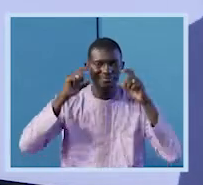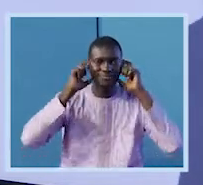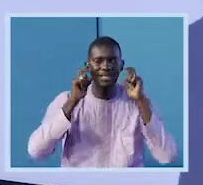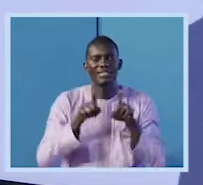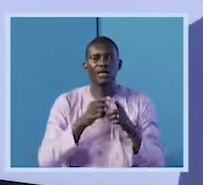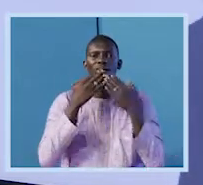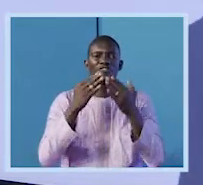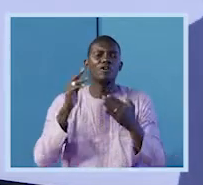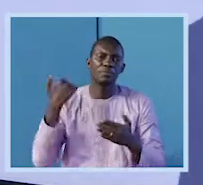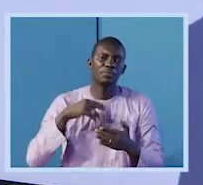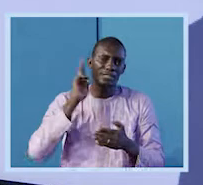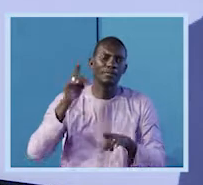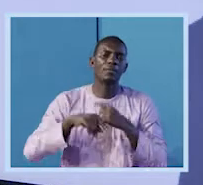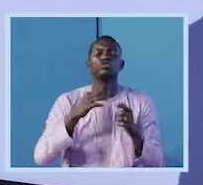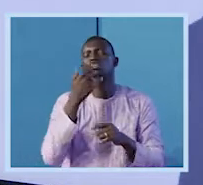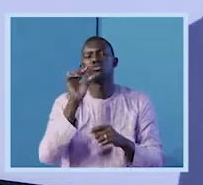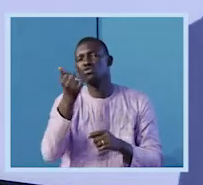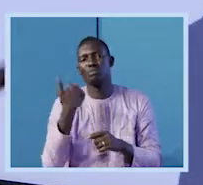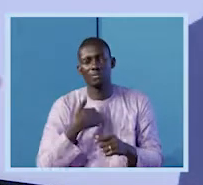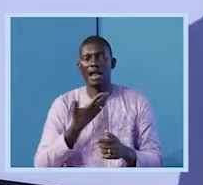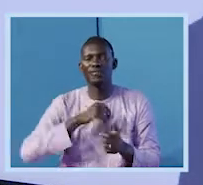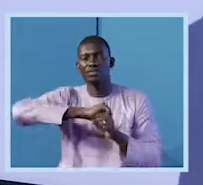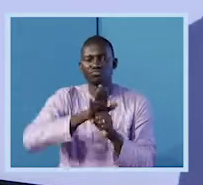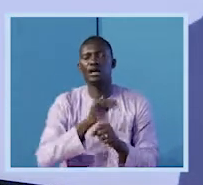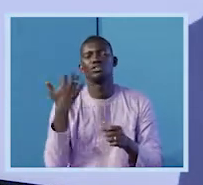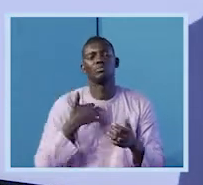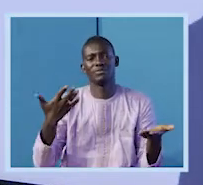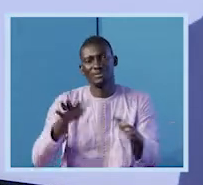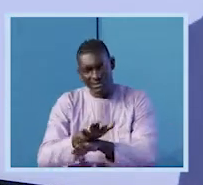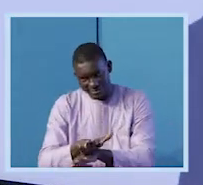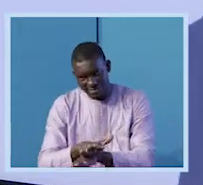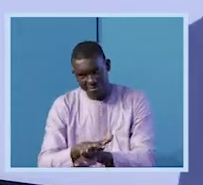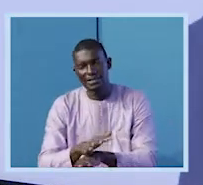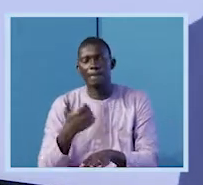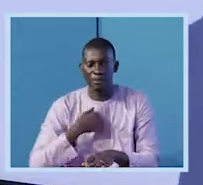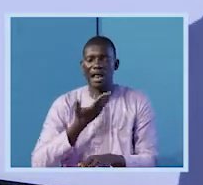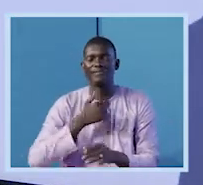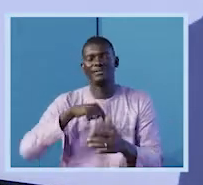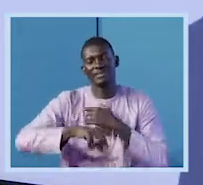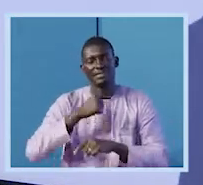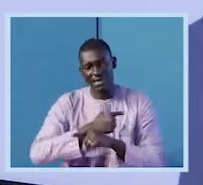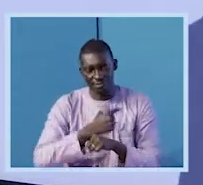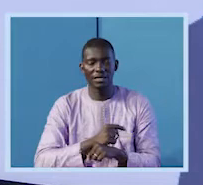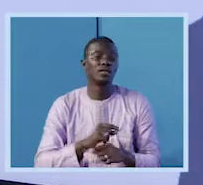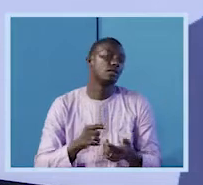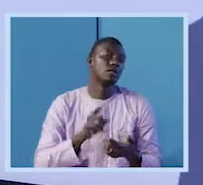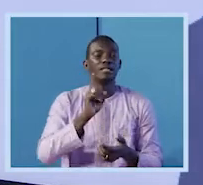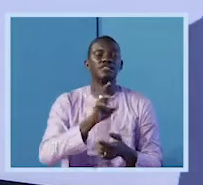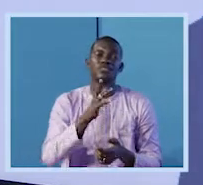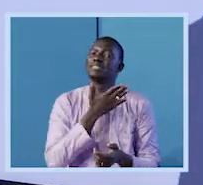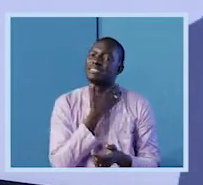of some of the registered cases that the country had and some of the deaths that the country recorded. Okay. So but